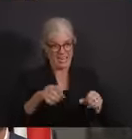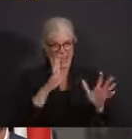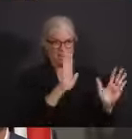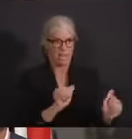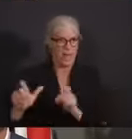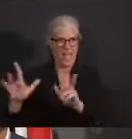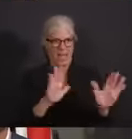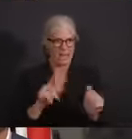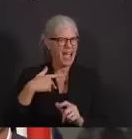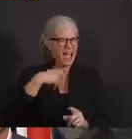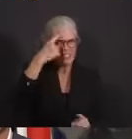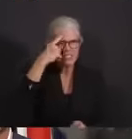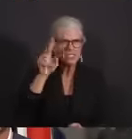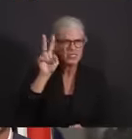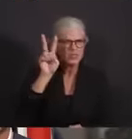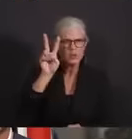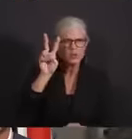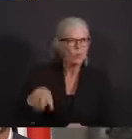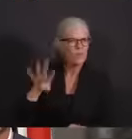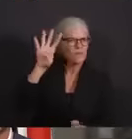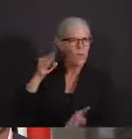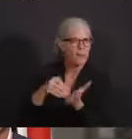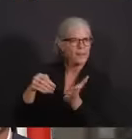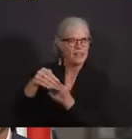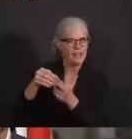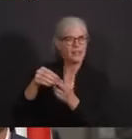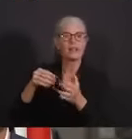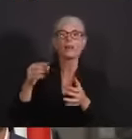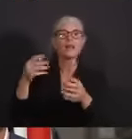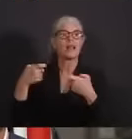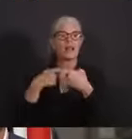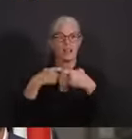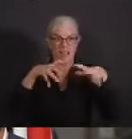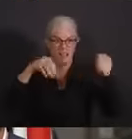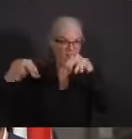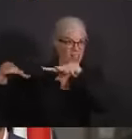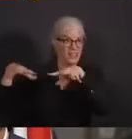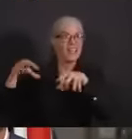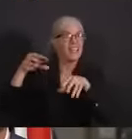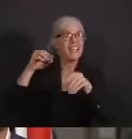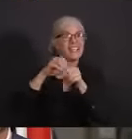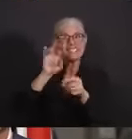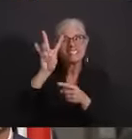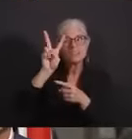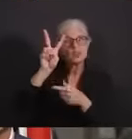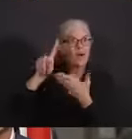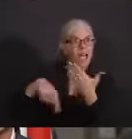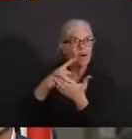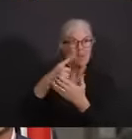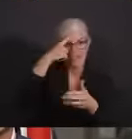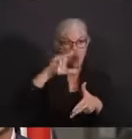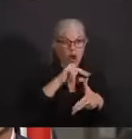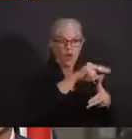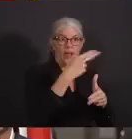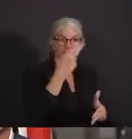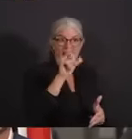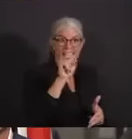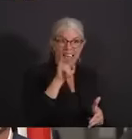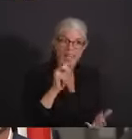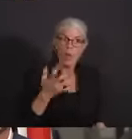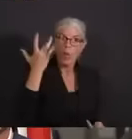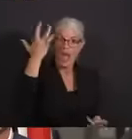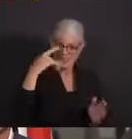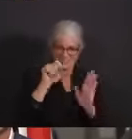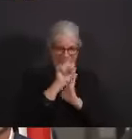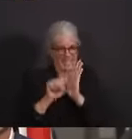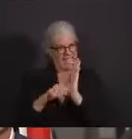had 2 million restored within 72 hours for Hurricane Helene. That gets everyone back on their feet and the state gets moving again. That